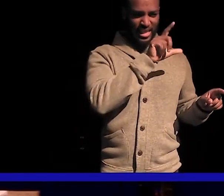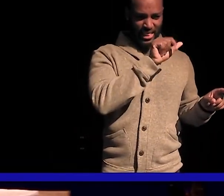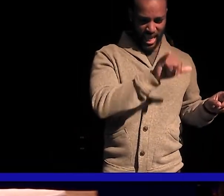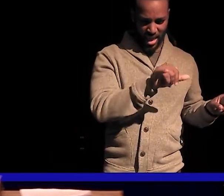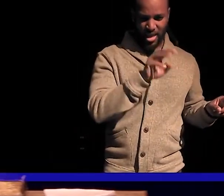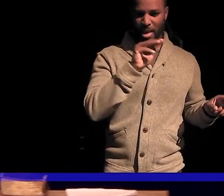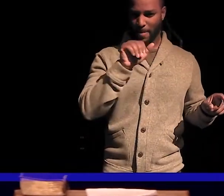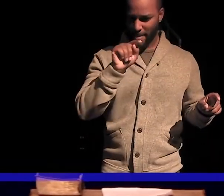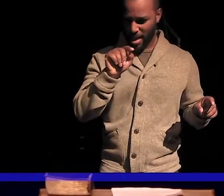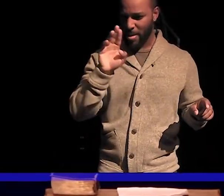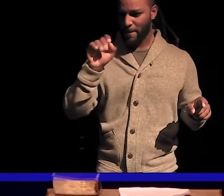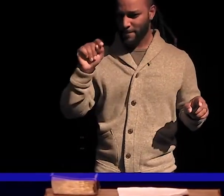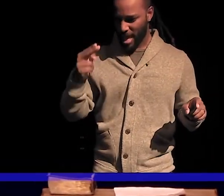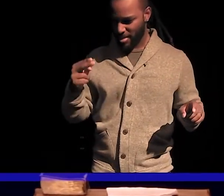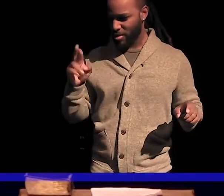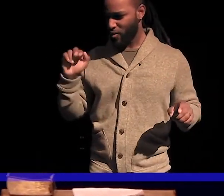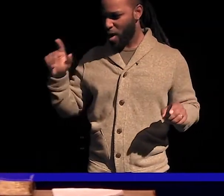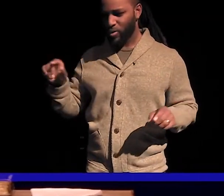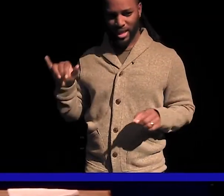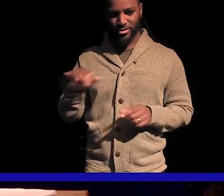It's not a joke.